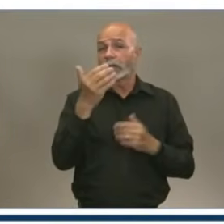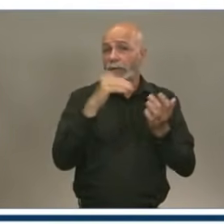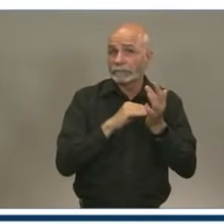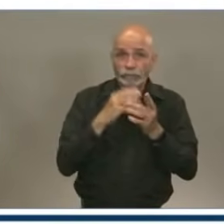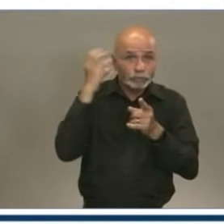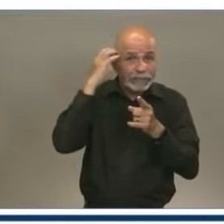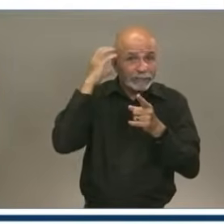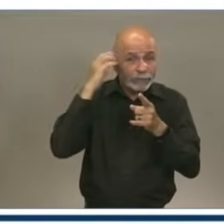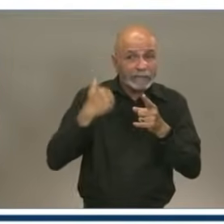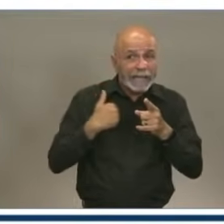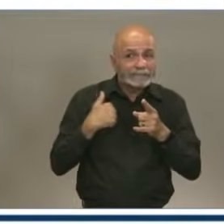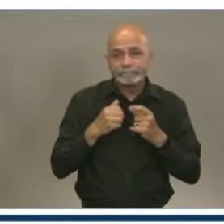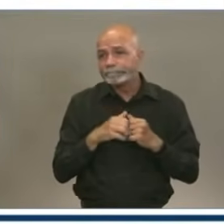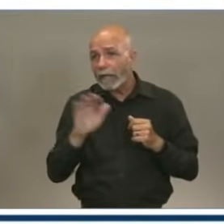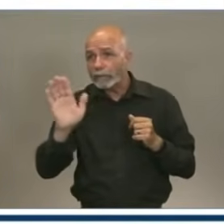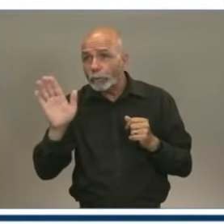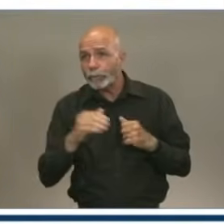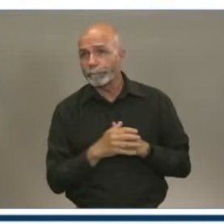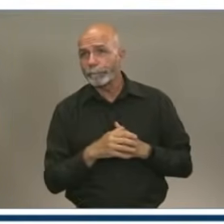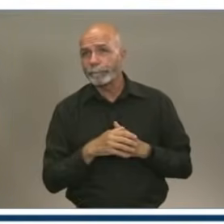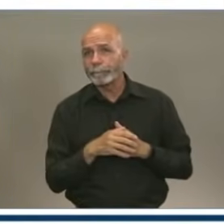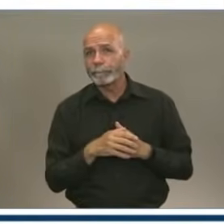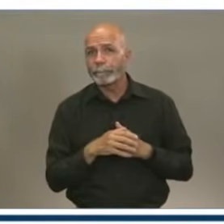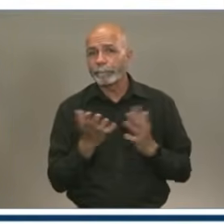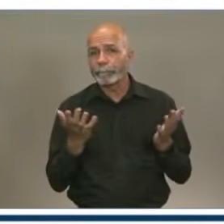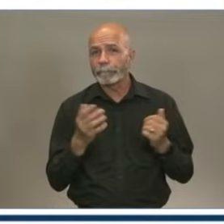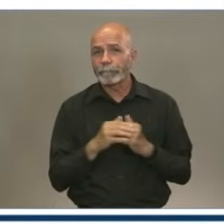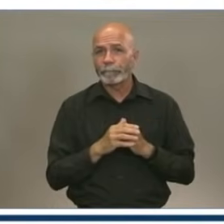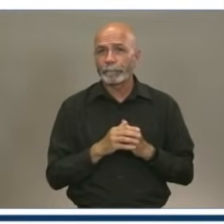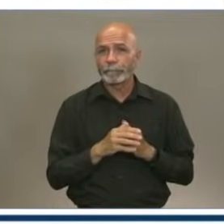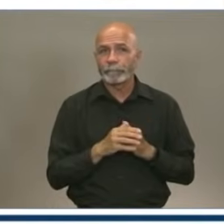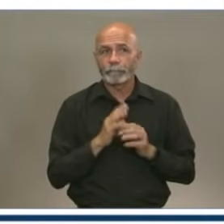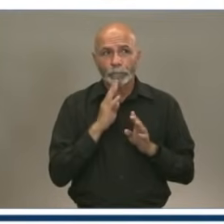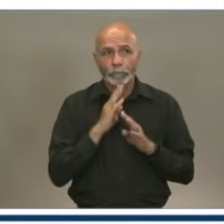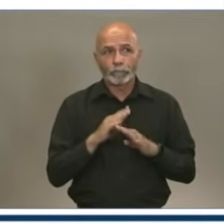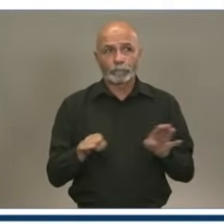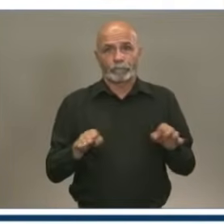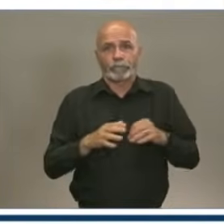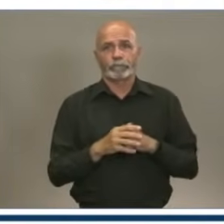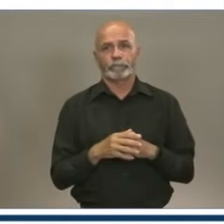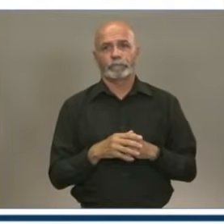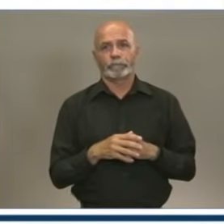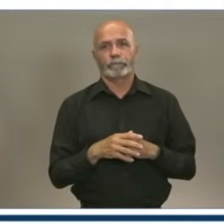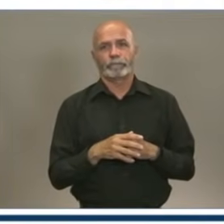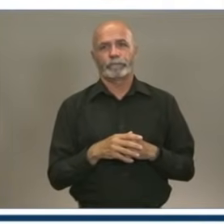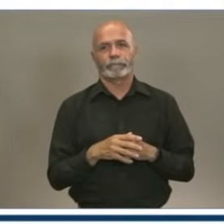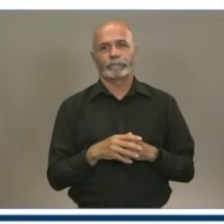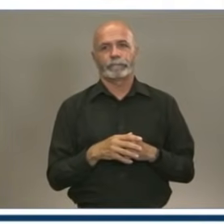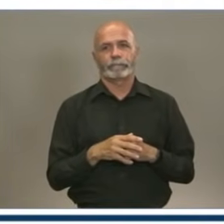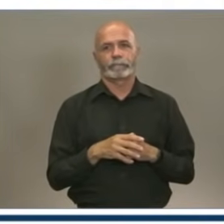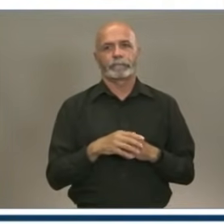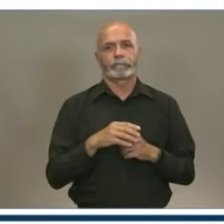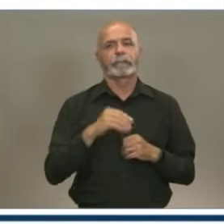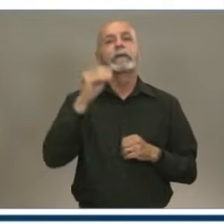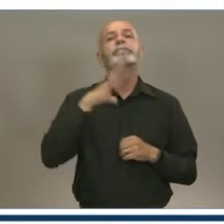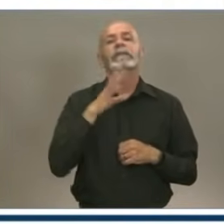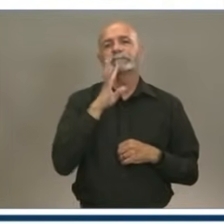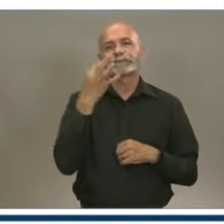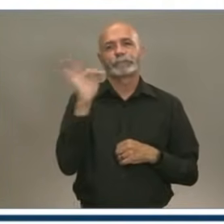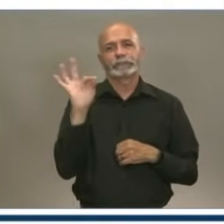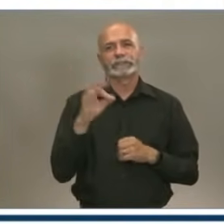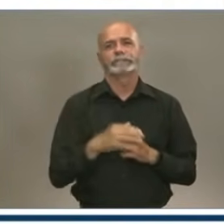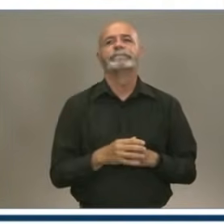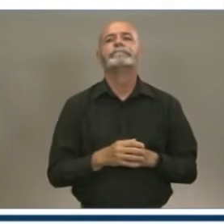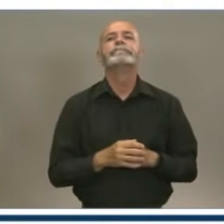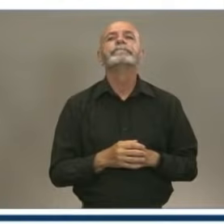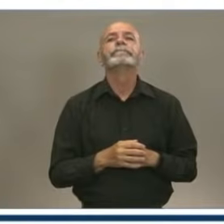Sarah, are you in the line? Hello, I'm afraid she had to leave. This is Adrian Brand for Radio Canada. Okay, go ahead with